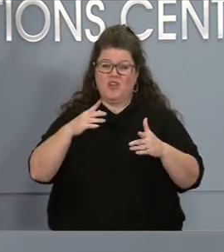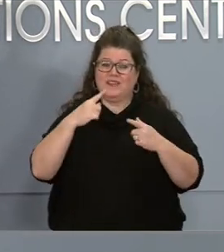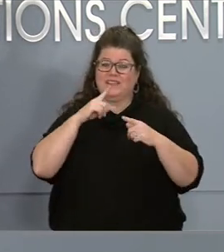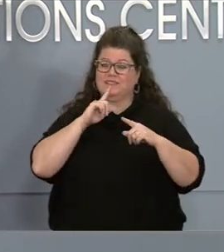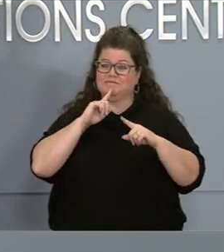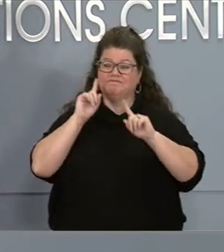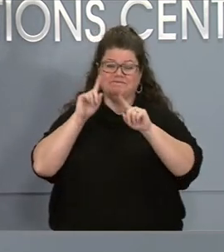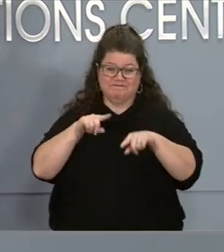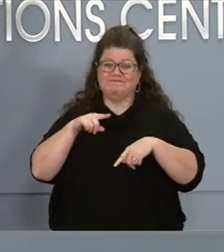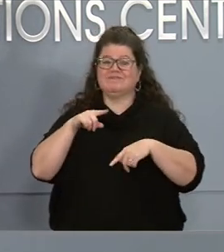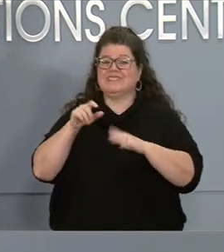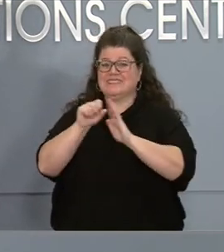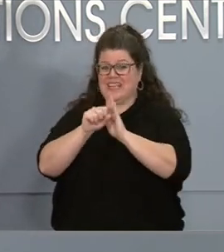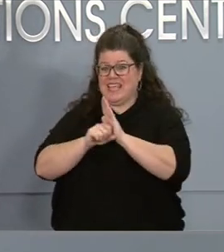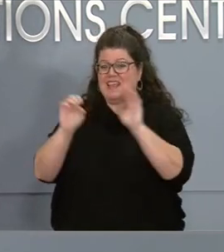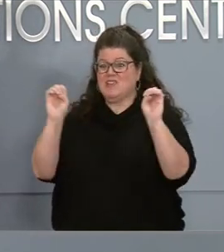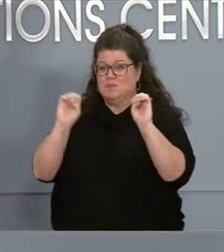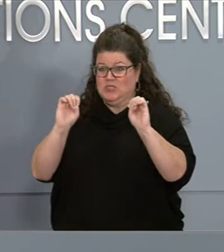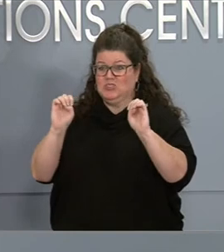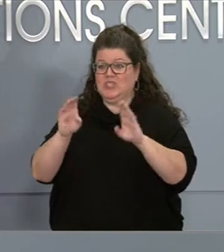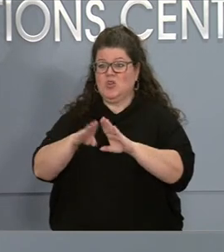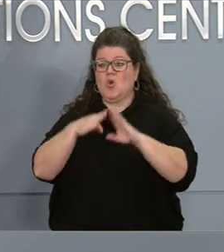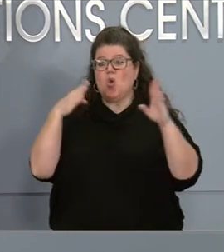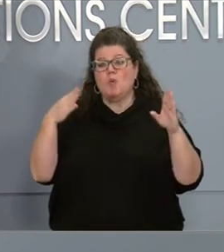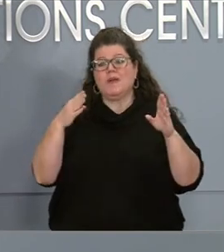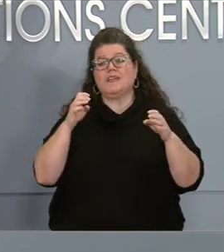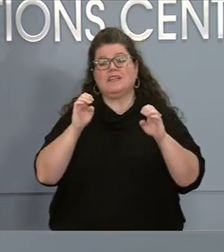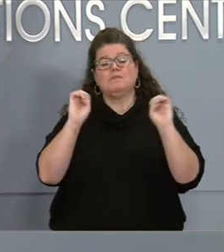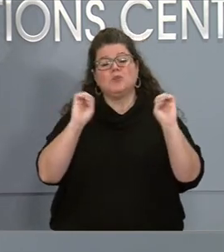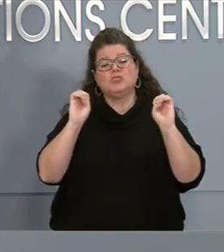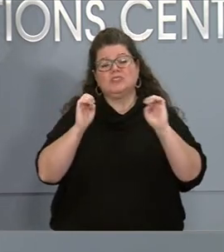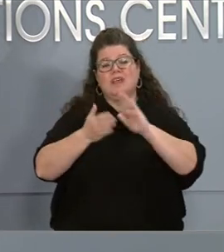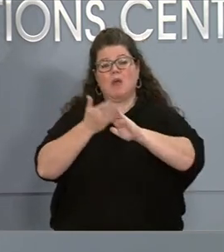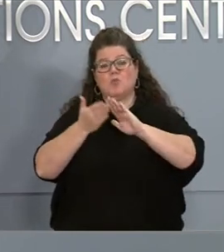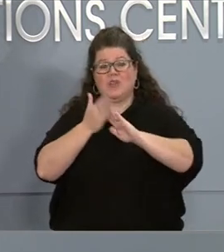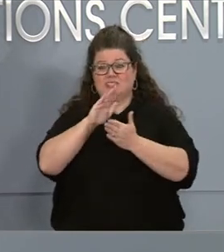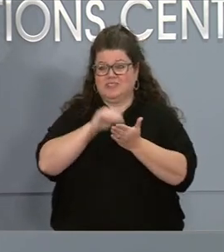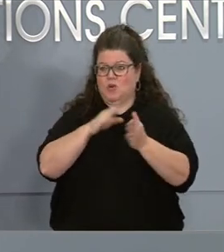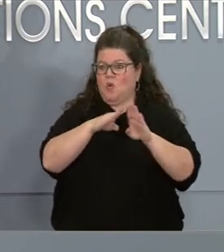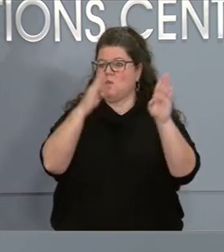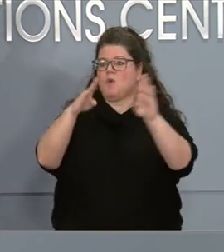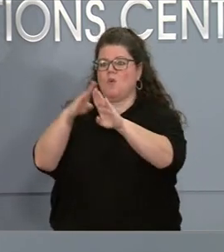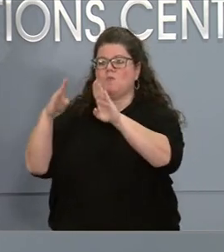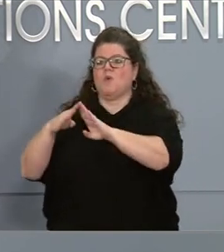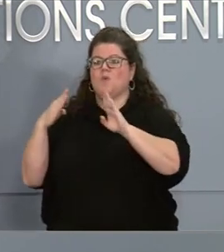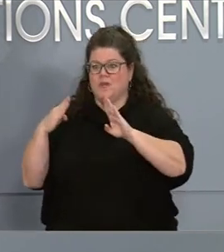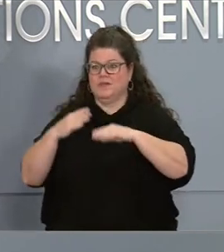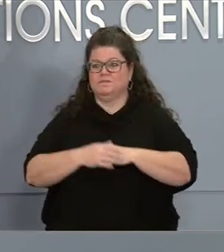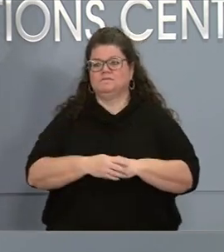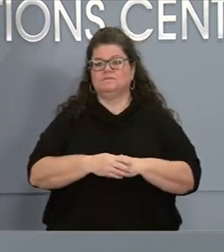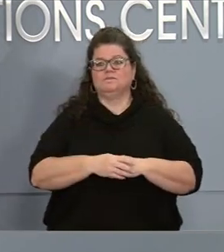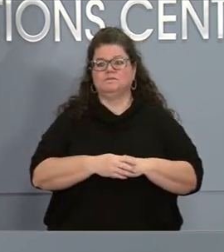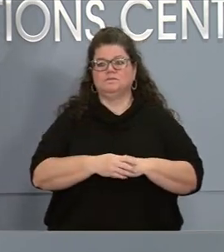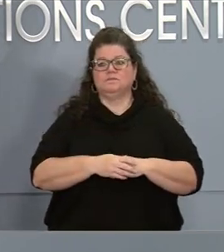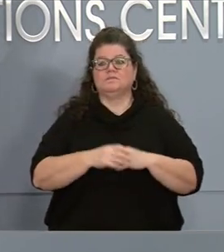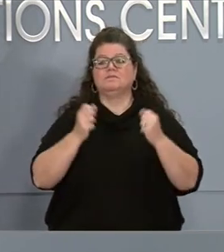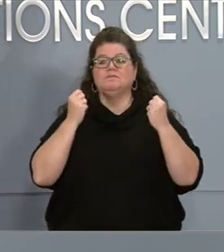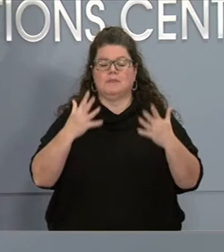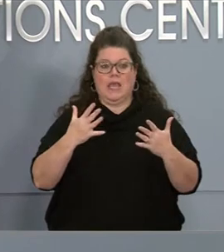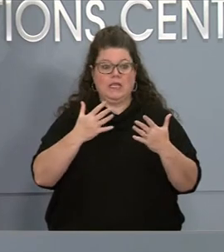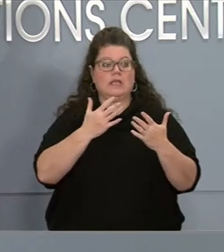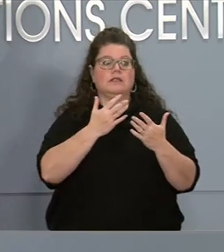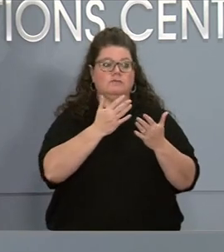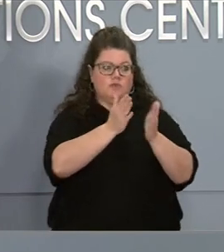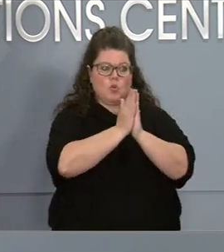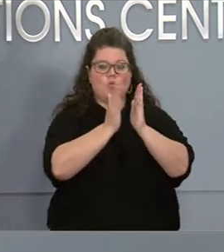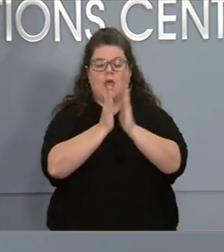and 24 counties have opened their county emergency operation centers in support of the storm. We are receiving a variety of resource requests to